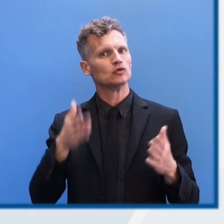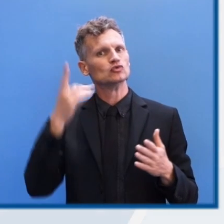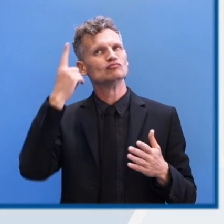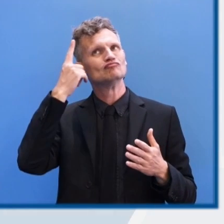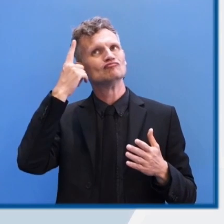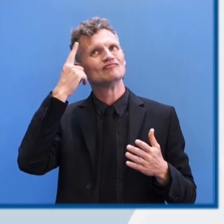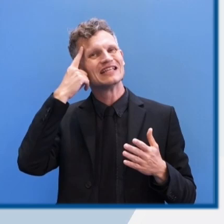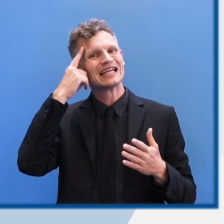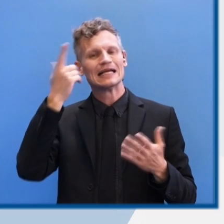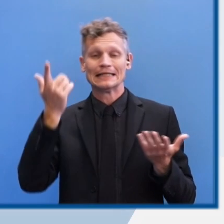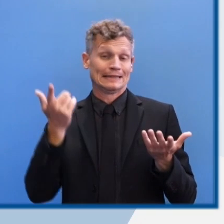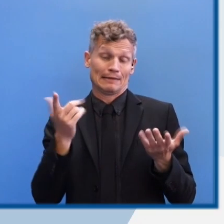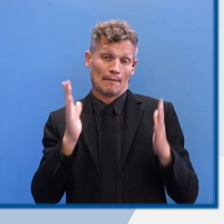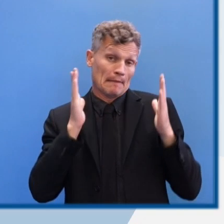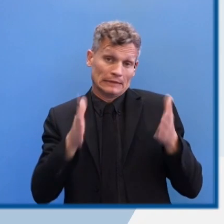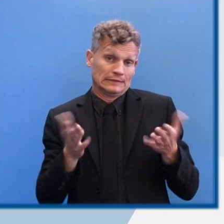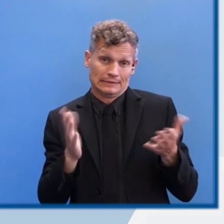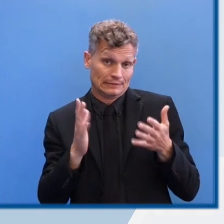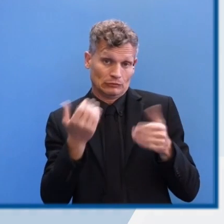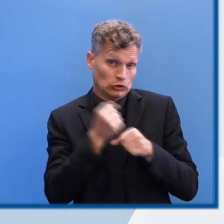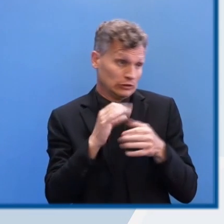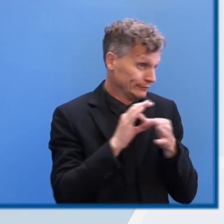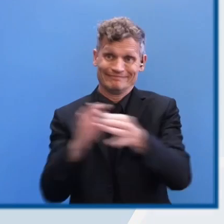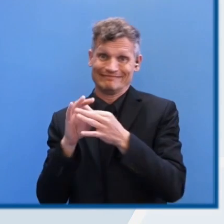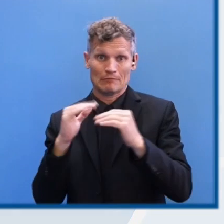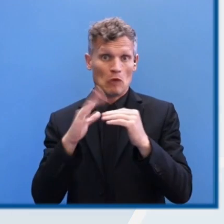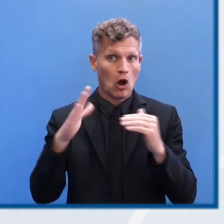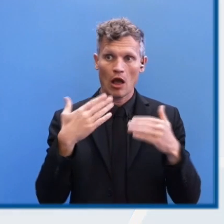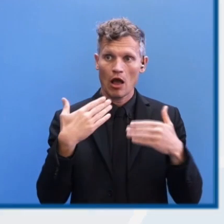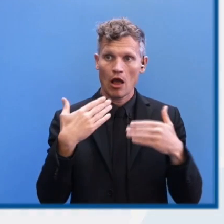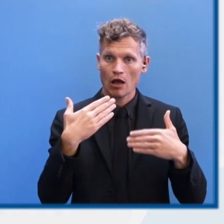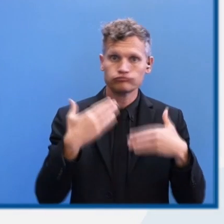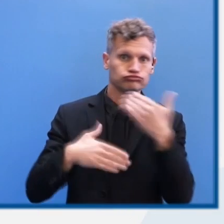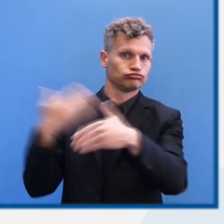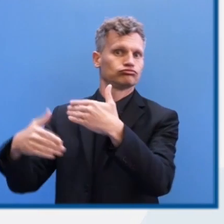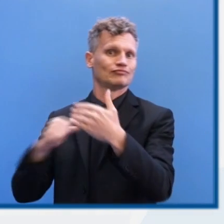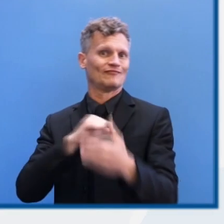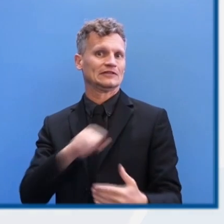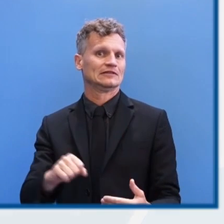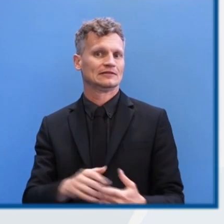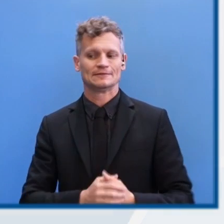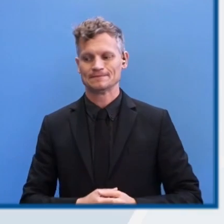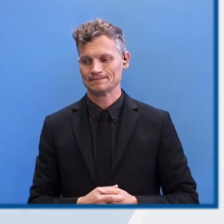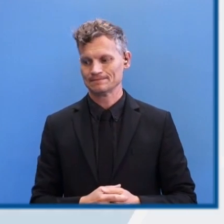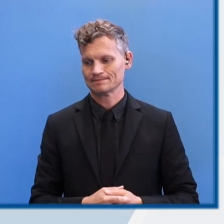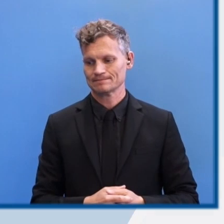supporting formalism I also mentioned that will then follow.